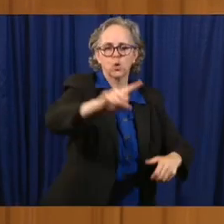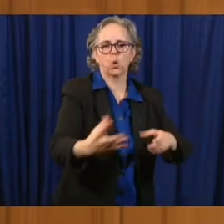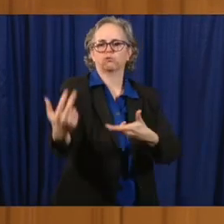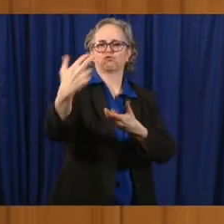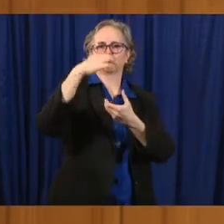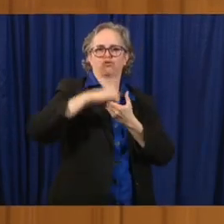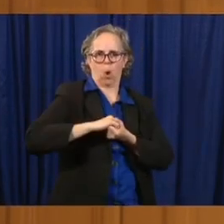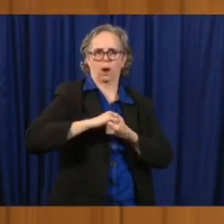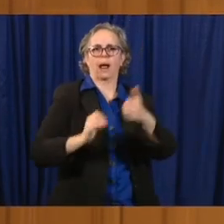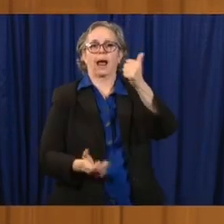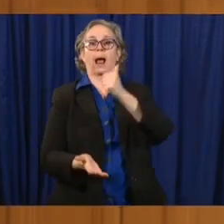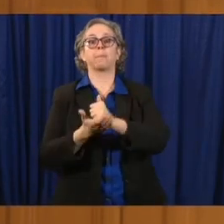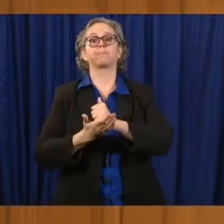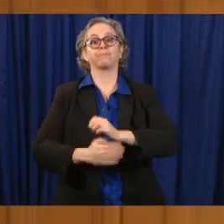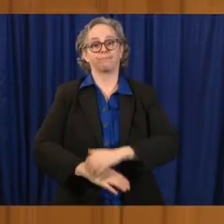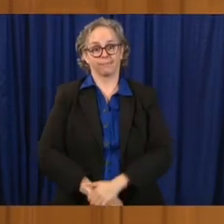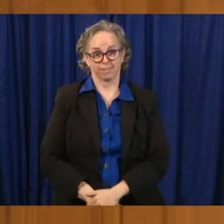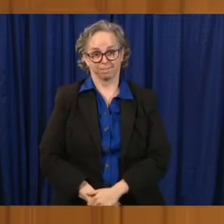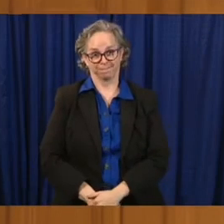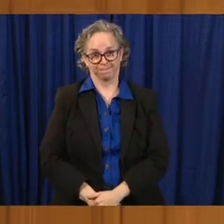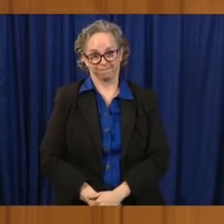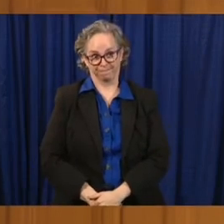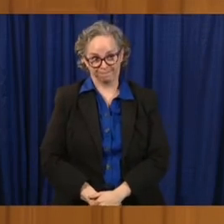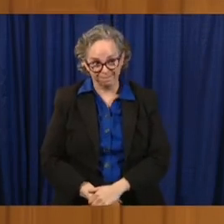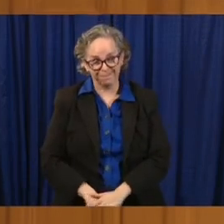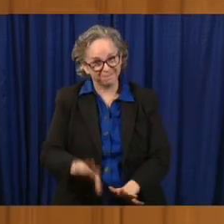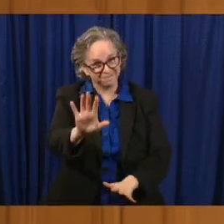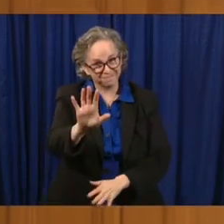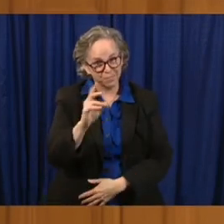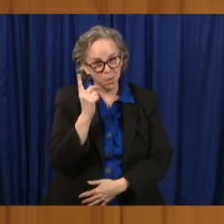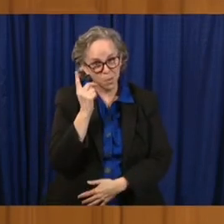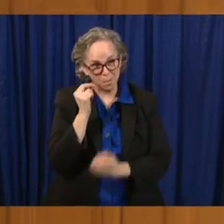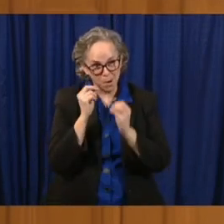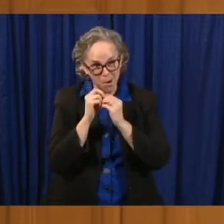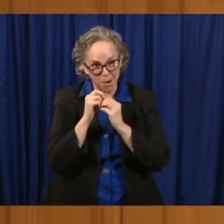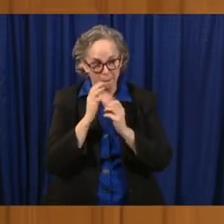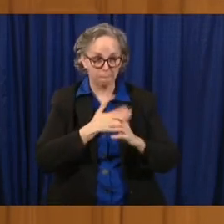Finally, I want to say that my team, alongside the entire